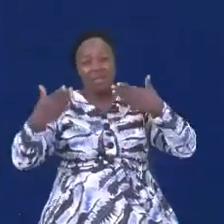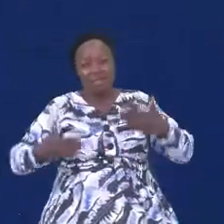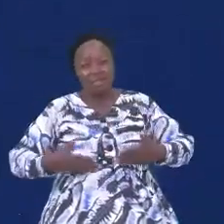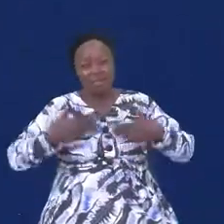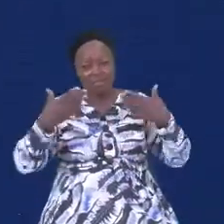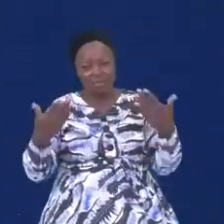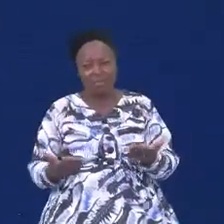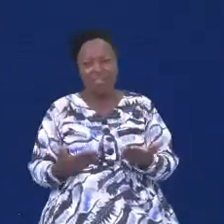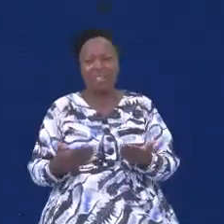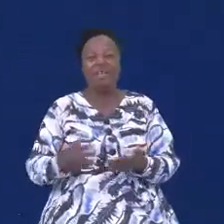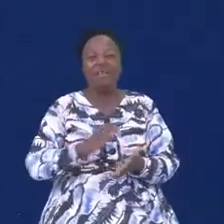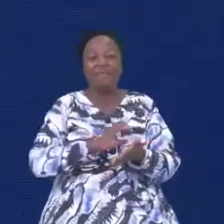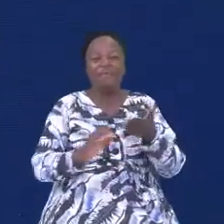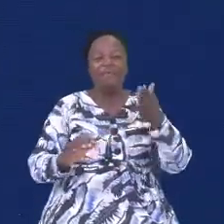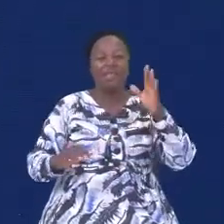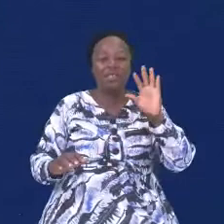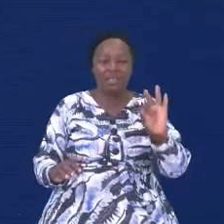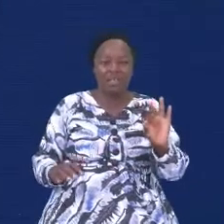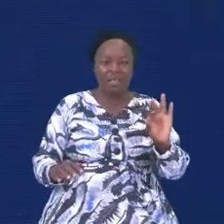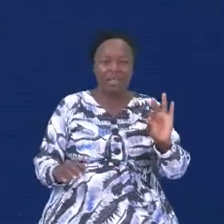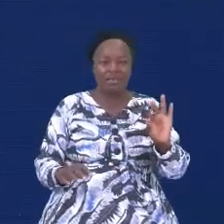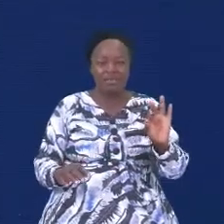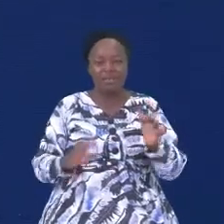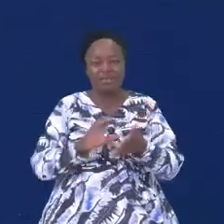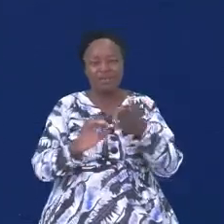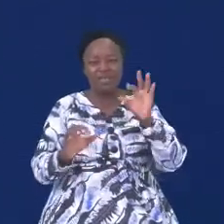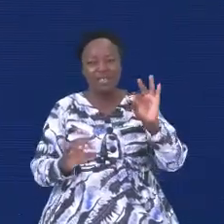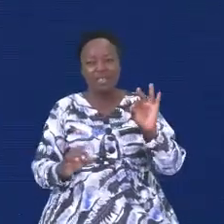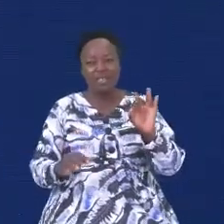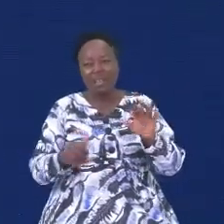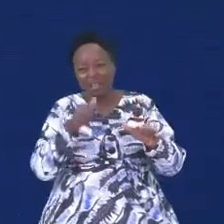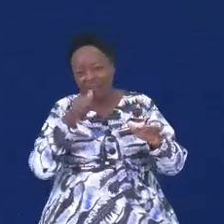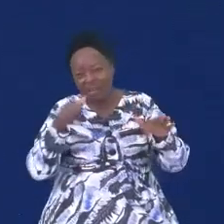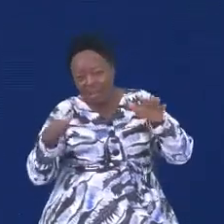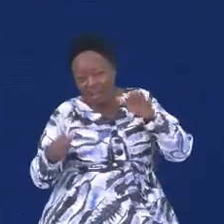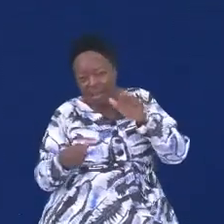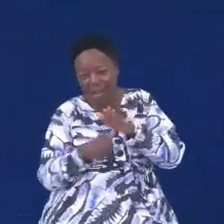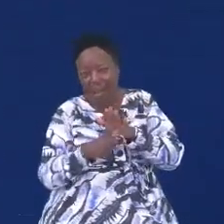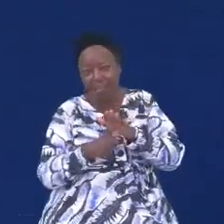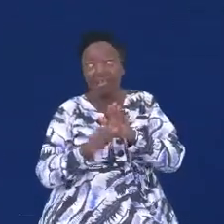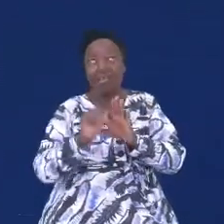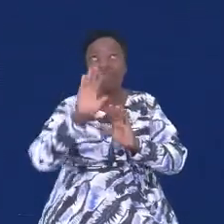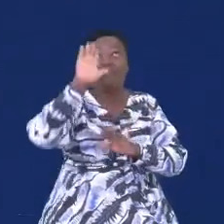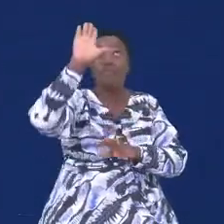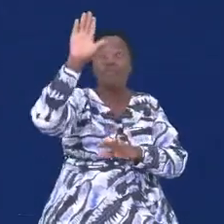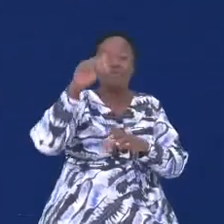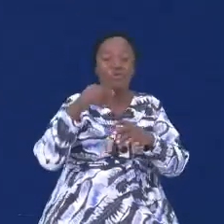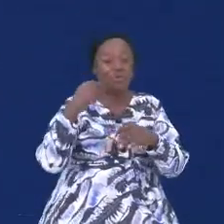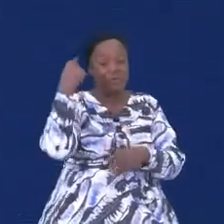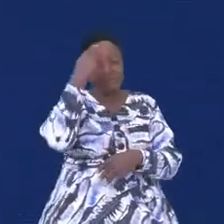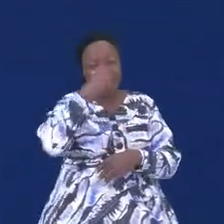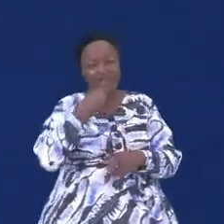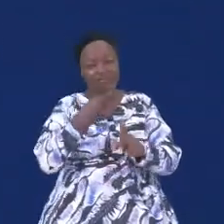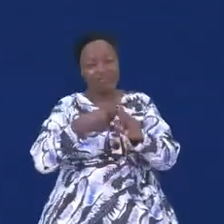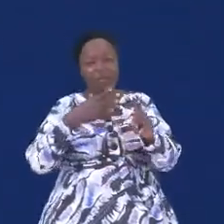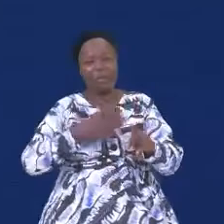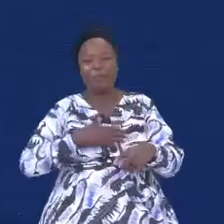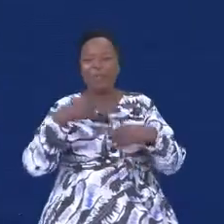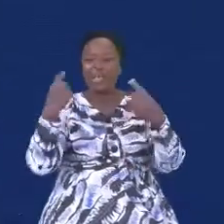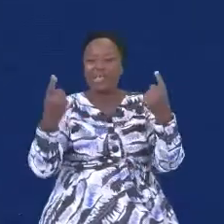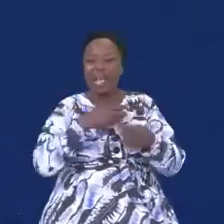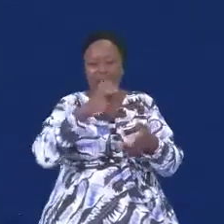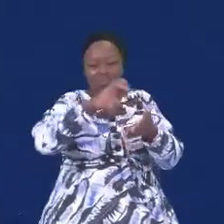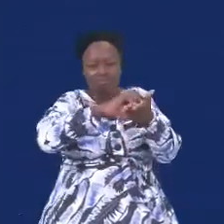then in verse 9, it tells us, hide thy face from my sins, and